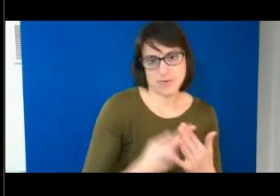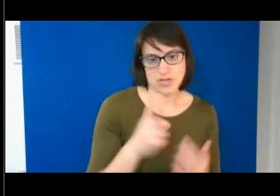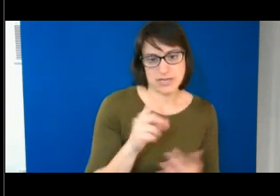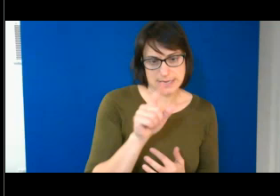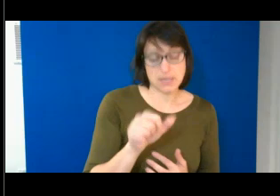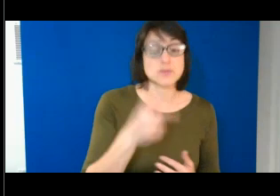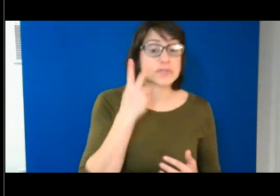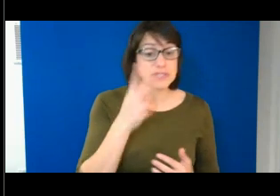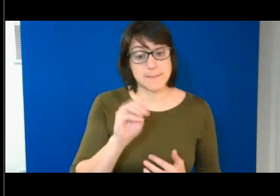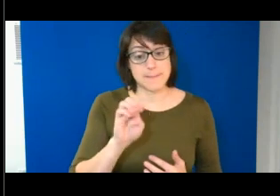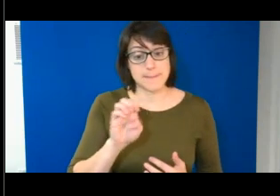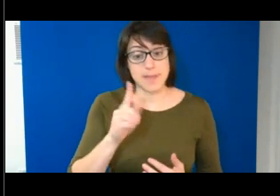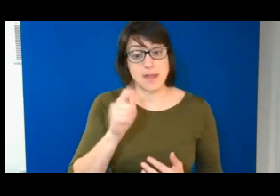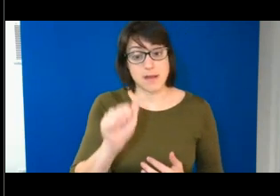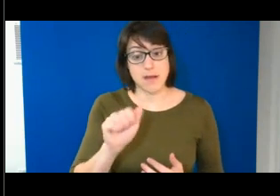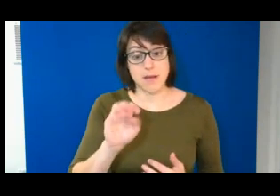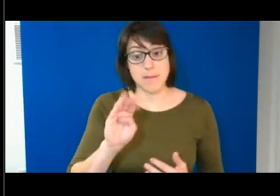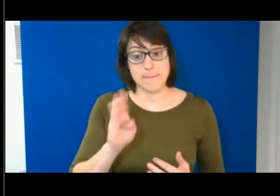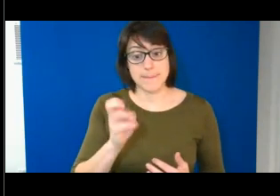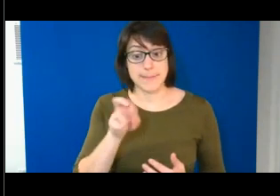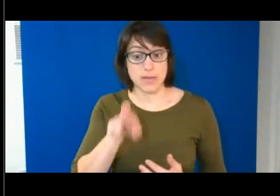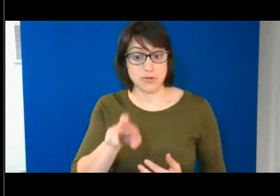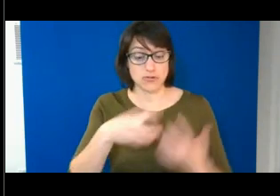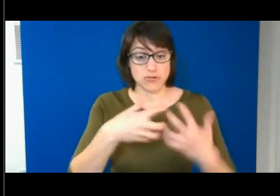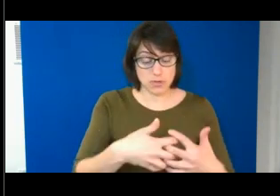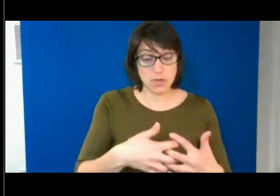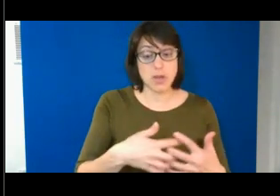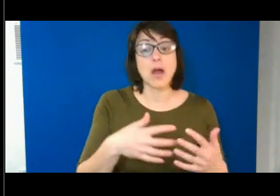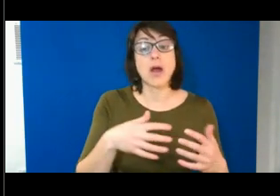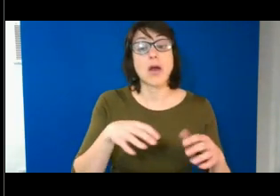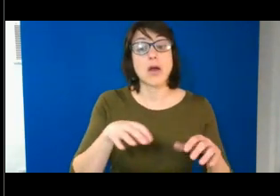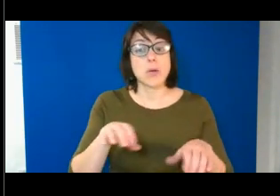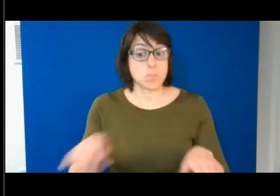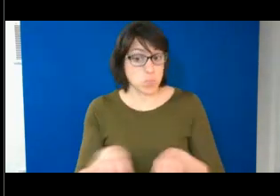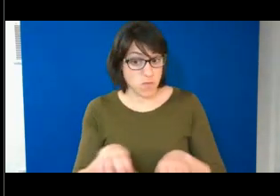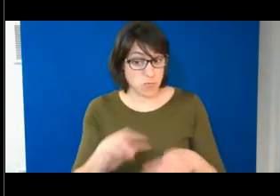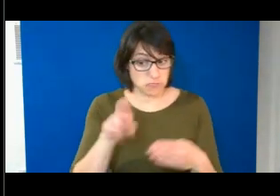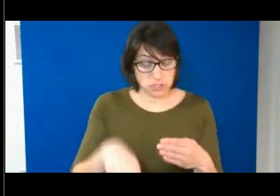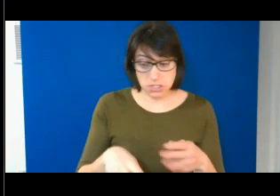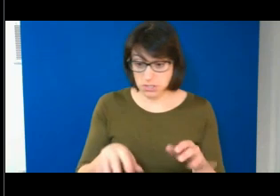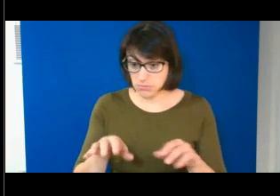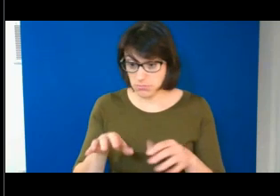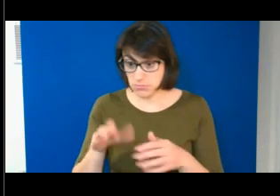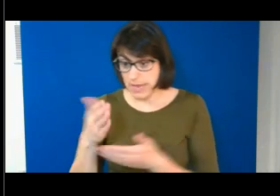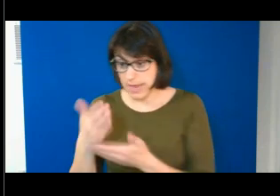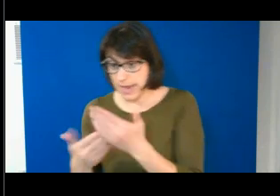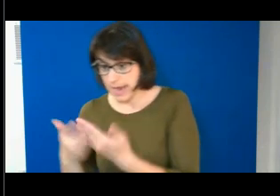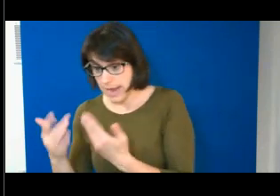fields, is performing the same as hand removal or better, which is good because that means that